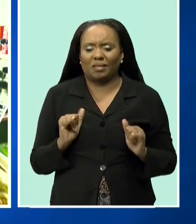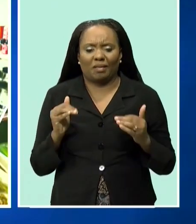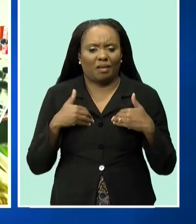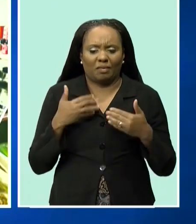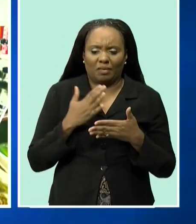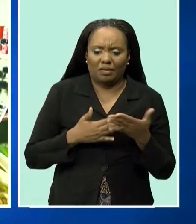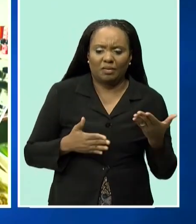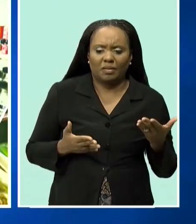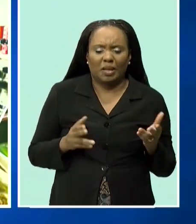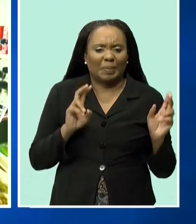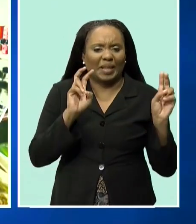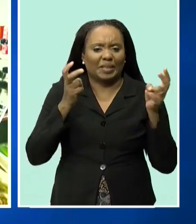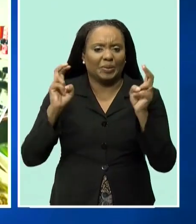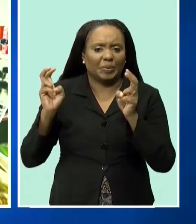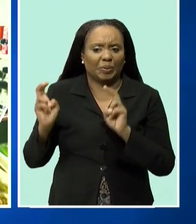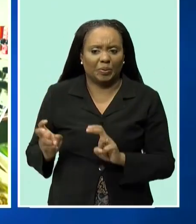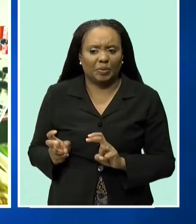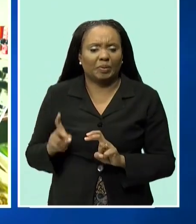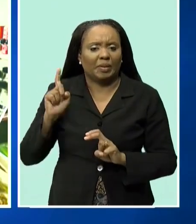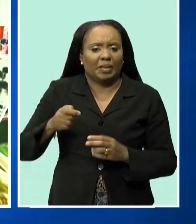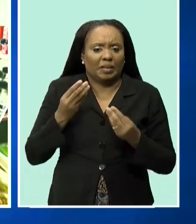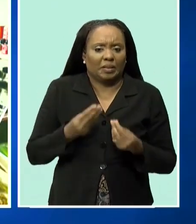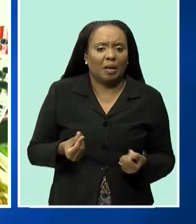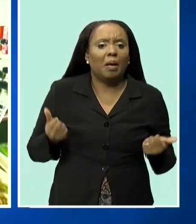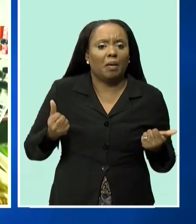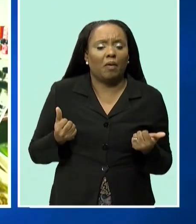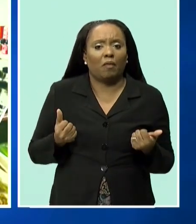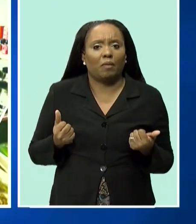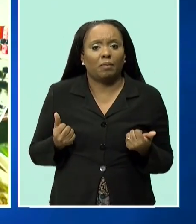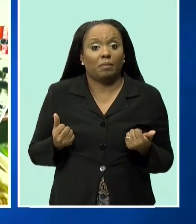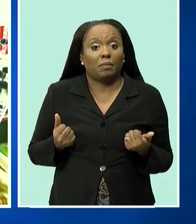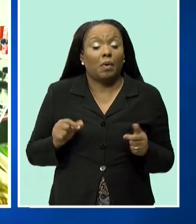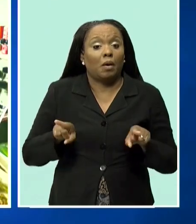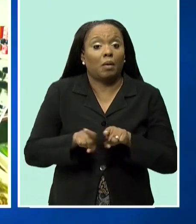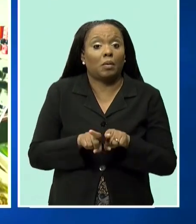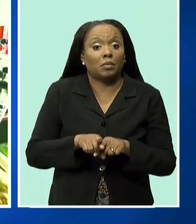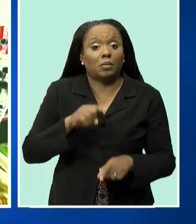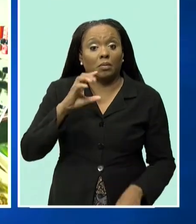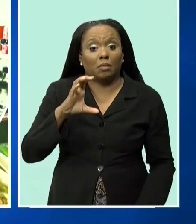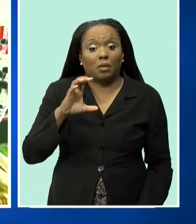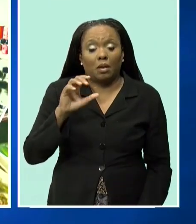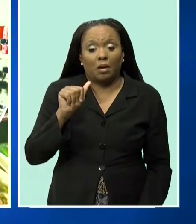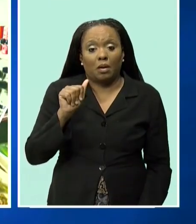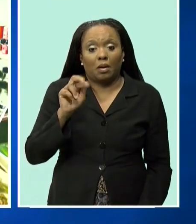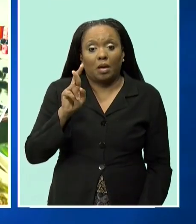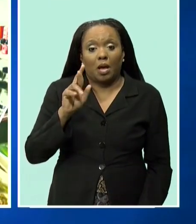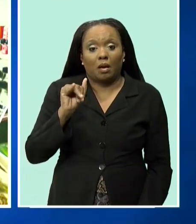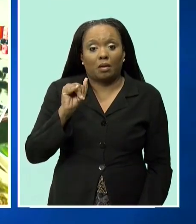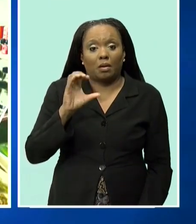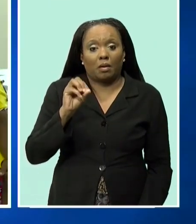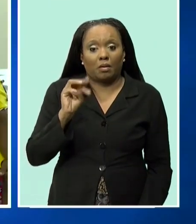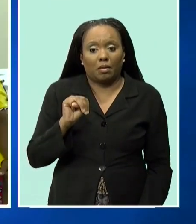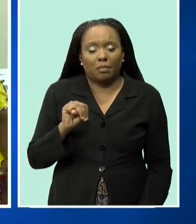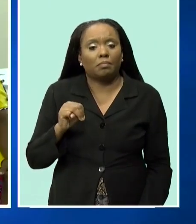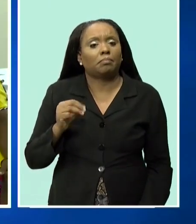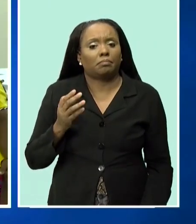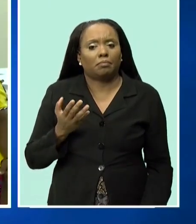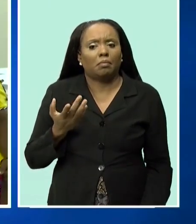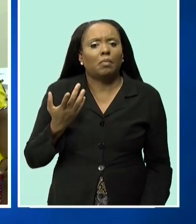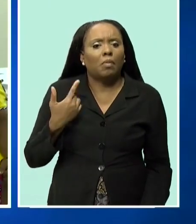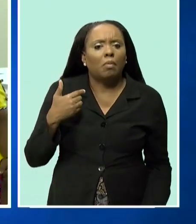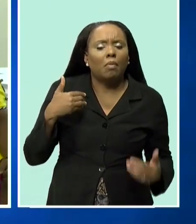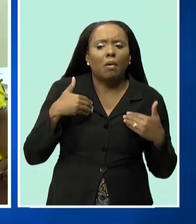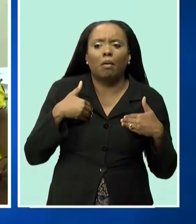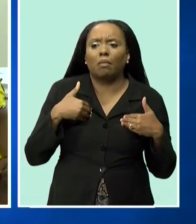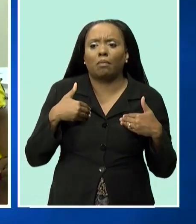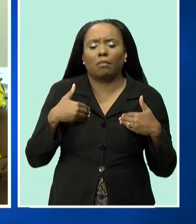internally, and the fact that even within CARICOM, we still today have the challenge of making sure that some of our professionals are recognized with